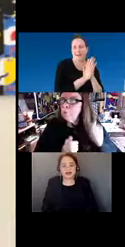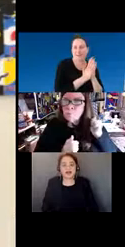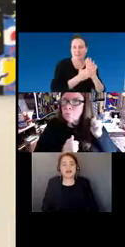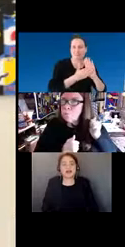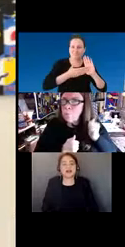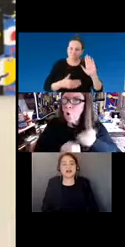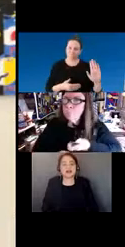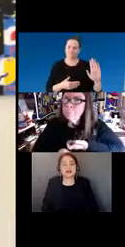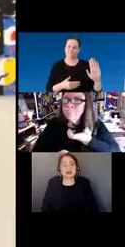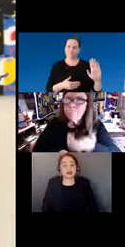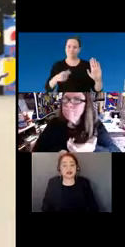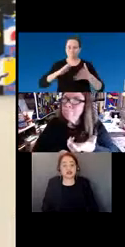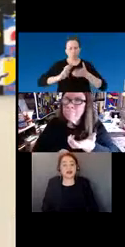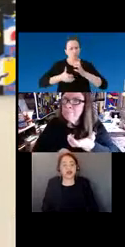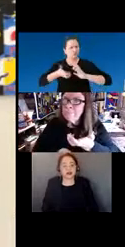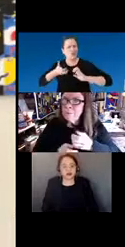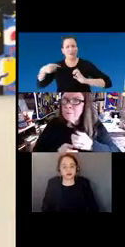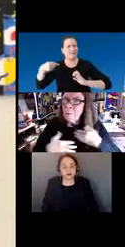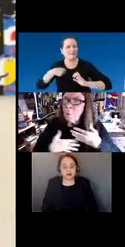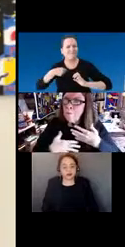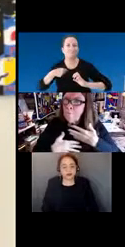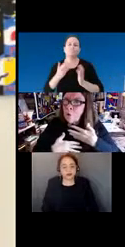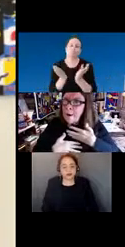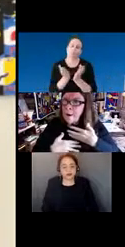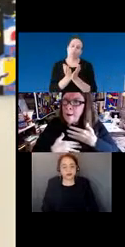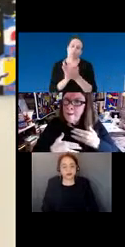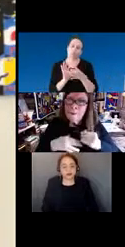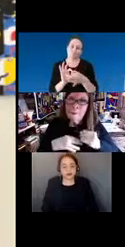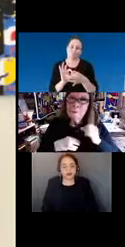experience, specifically school counselors.